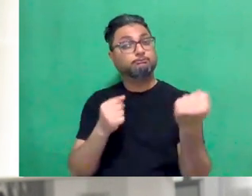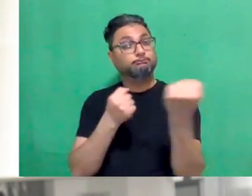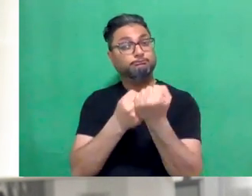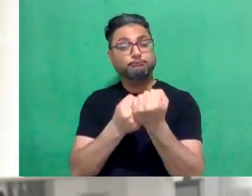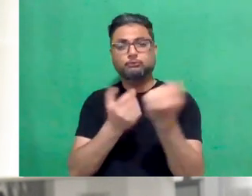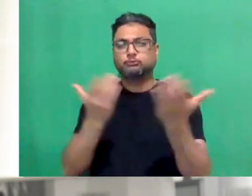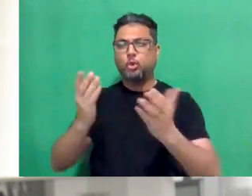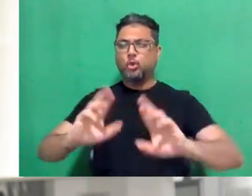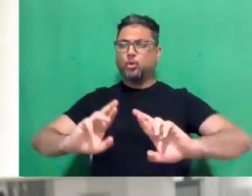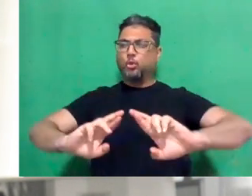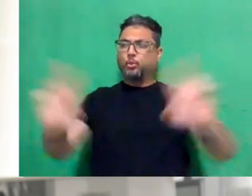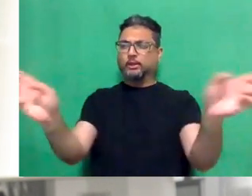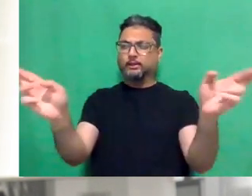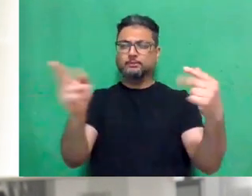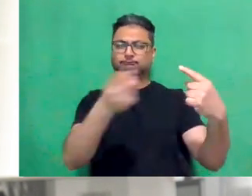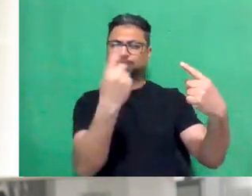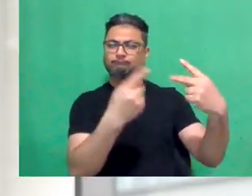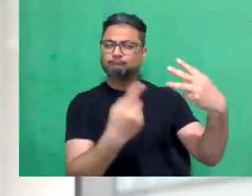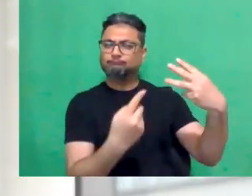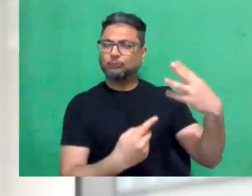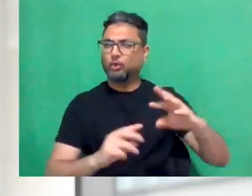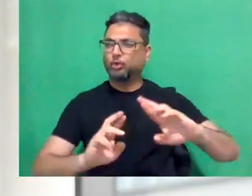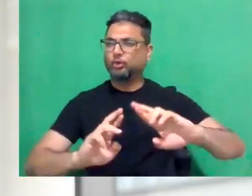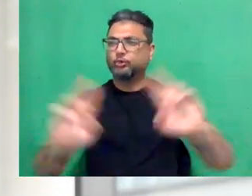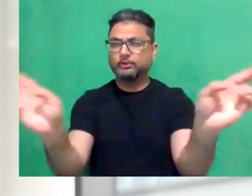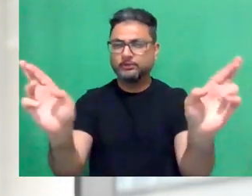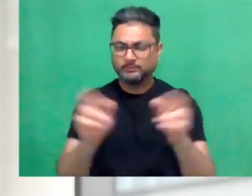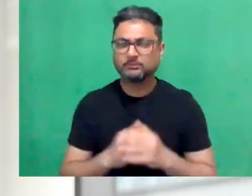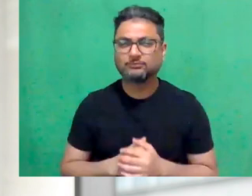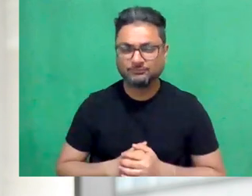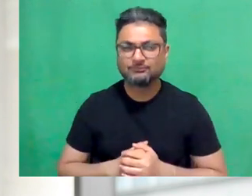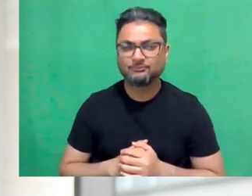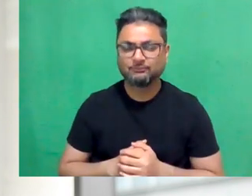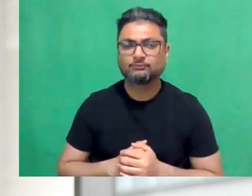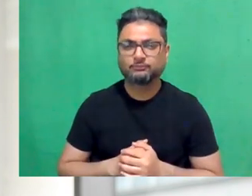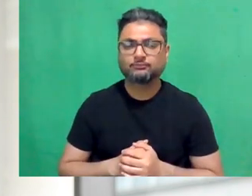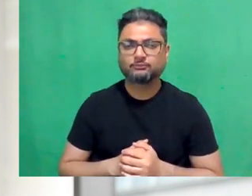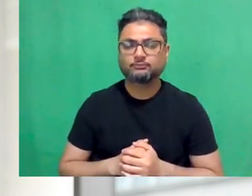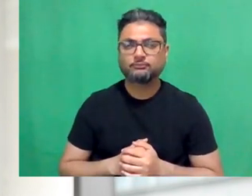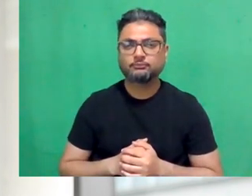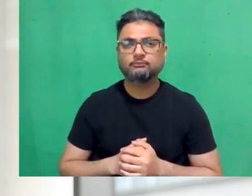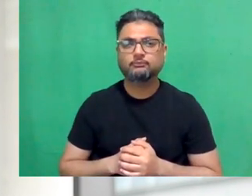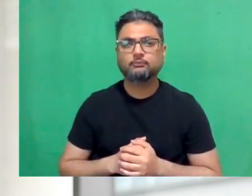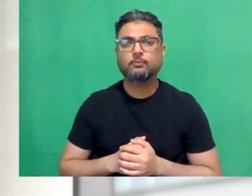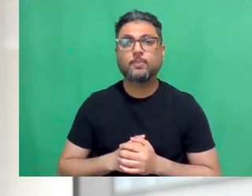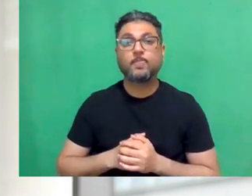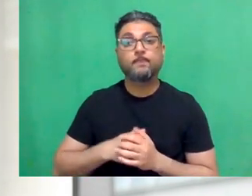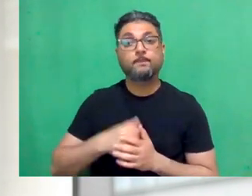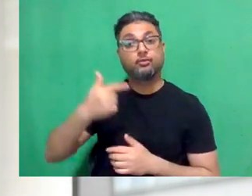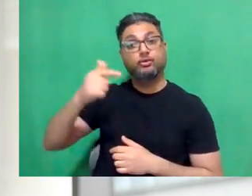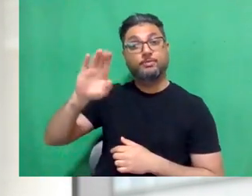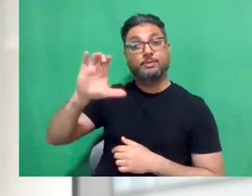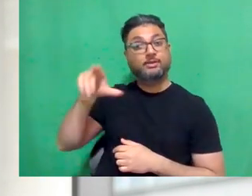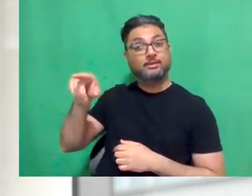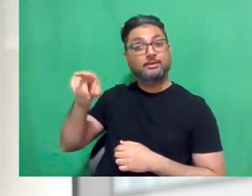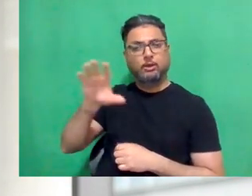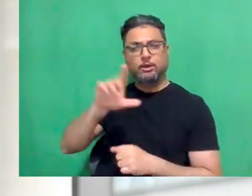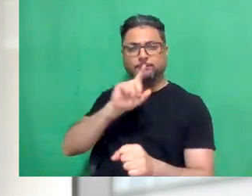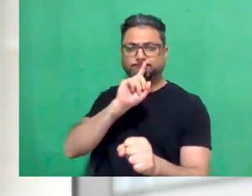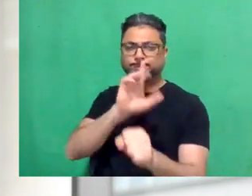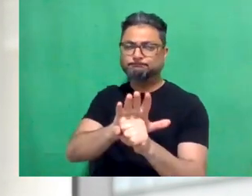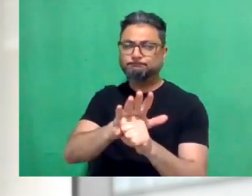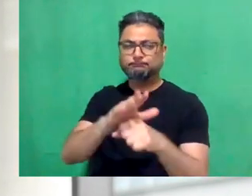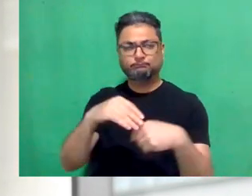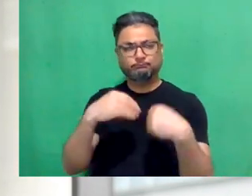though these will be offered remotely. George Brown is committed to providing a rich and rewarding learning experience, no